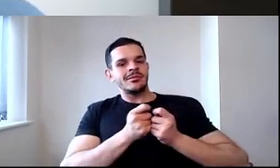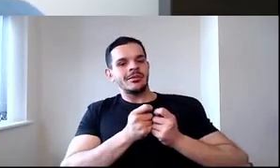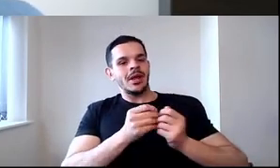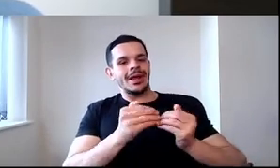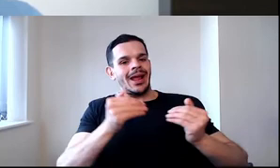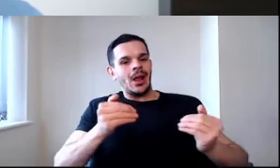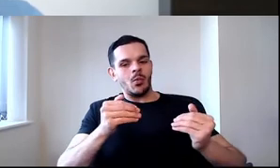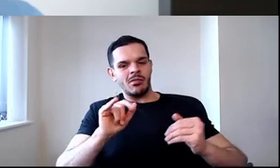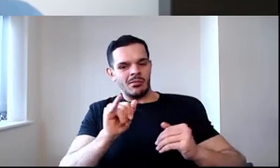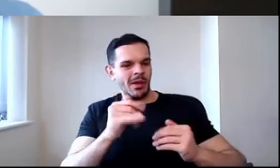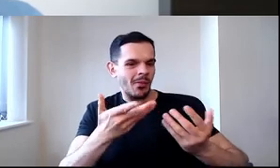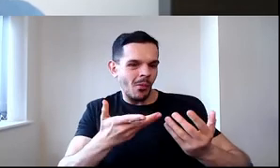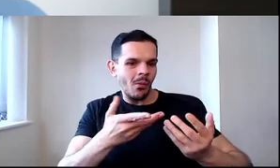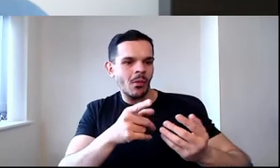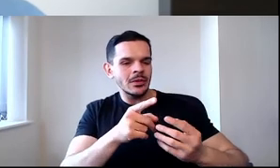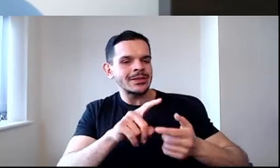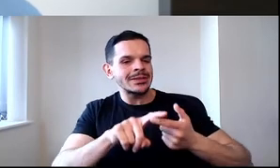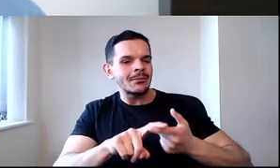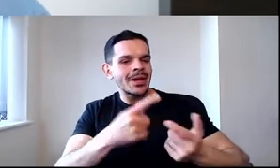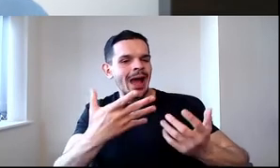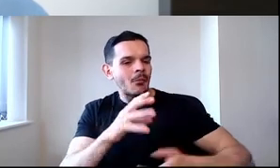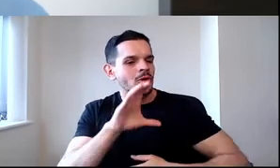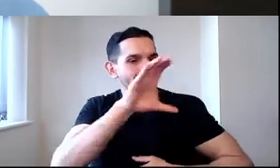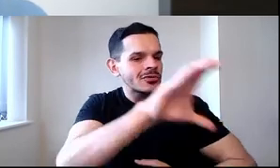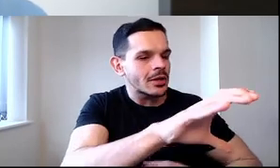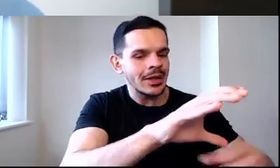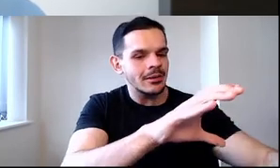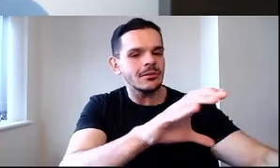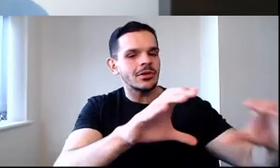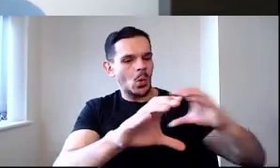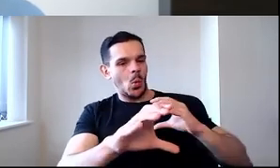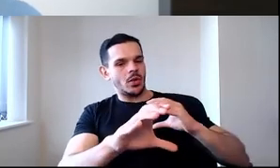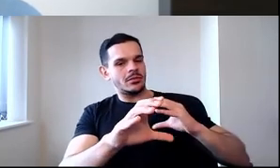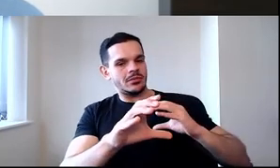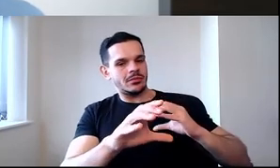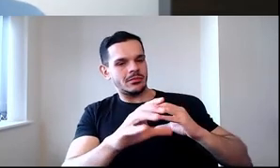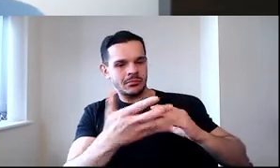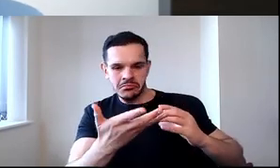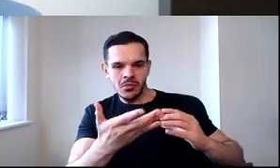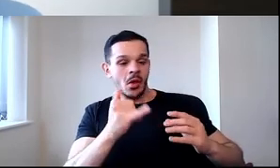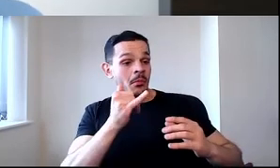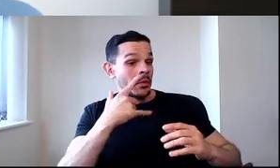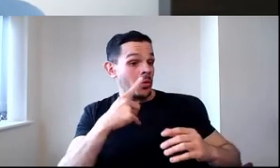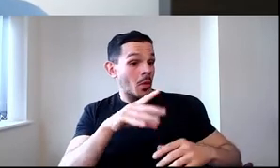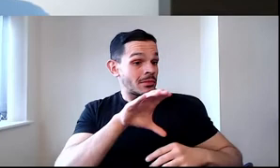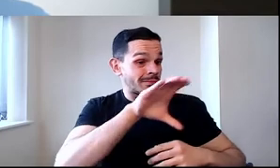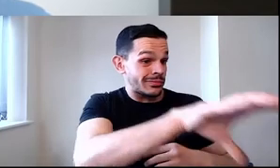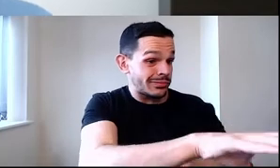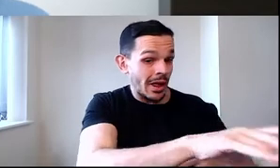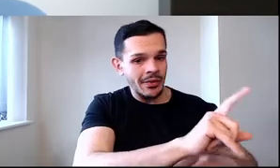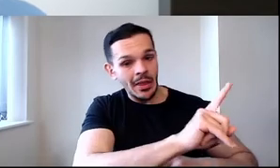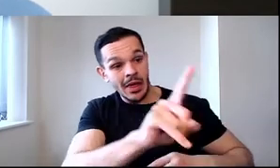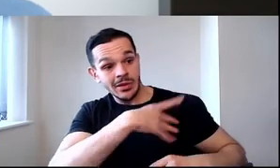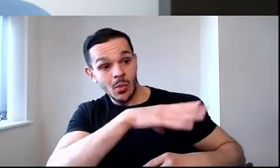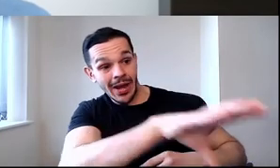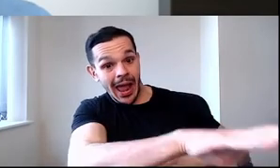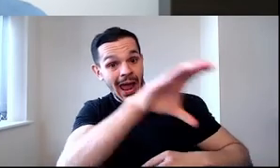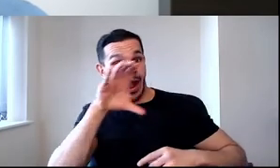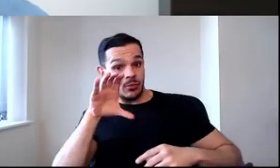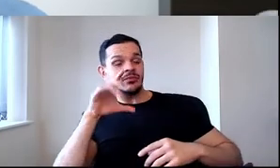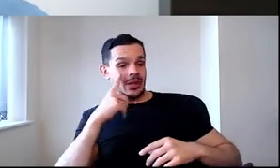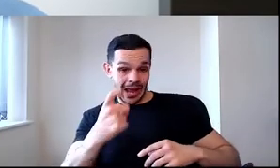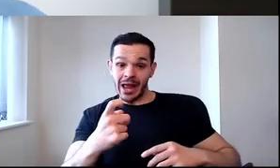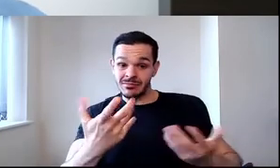putting in. So whenever you want to unlock your tokens, you want to take it out, your tokens you can take out. As long as